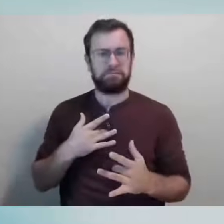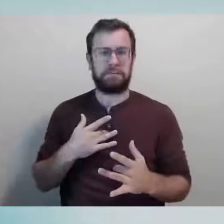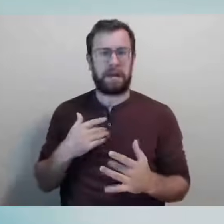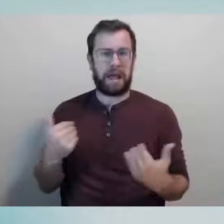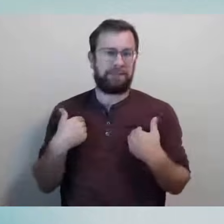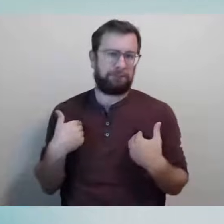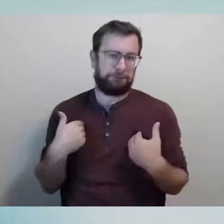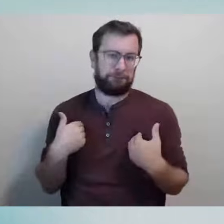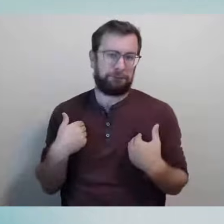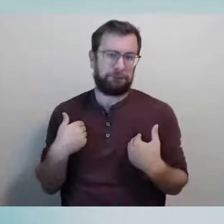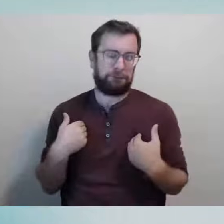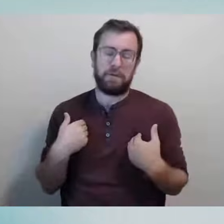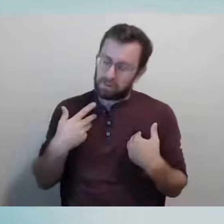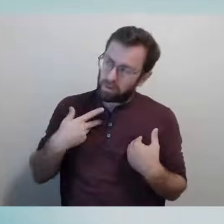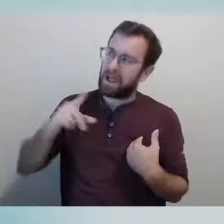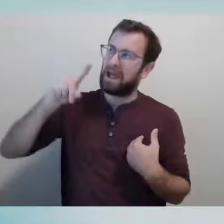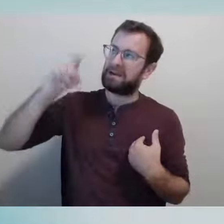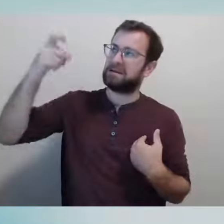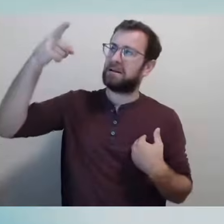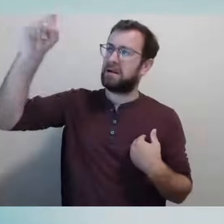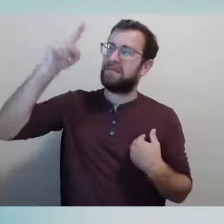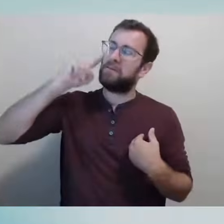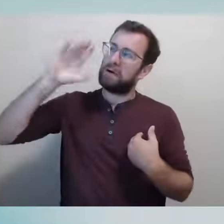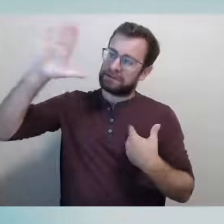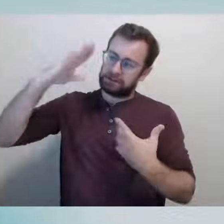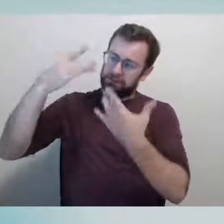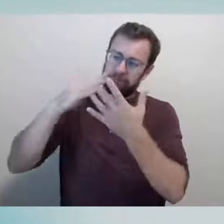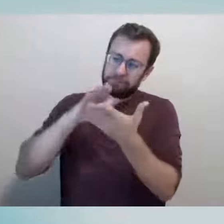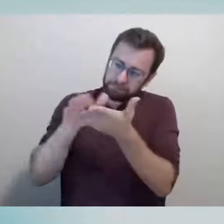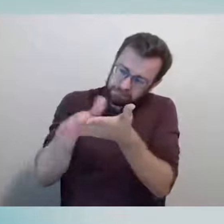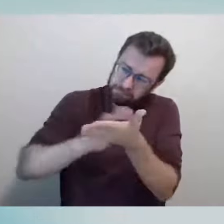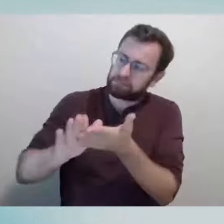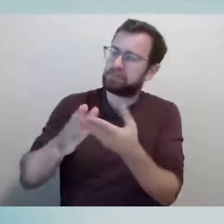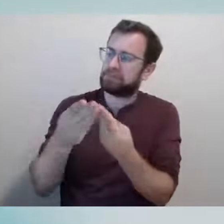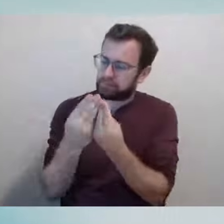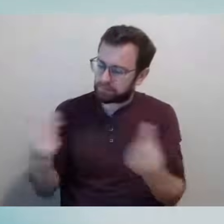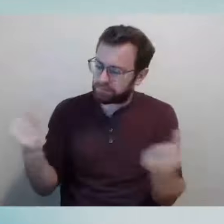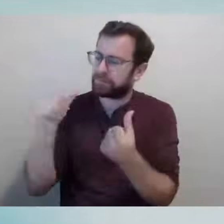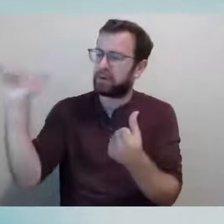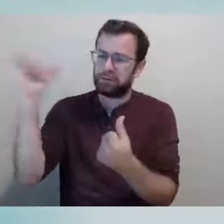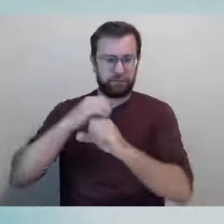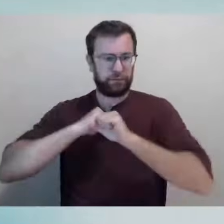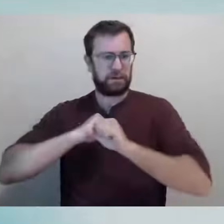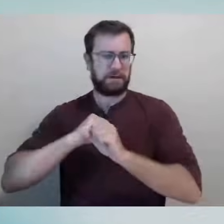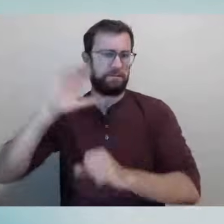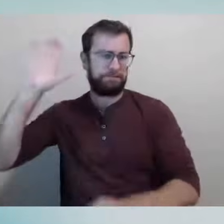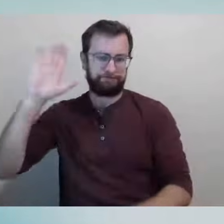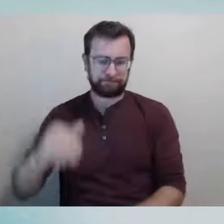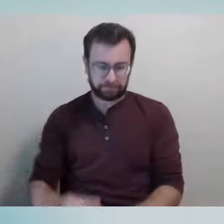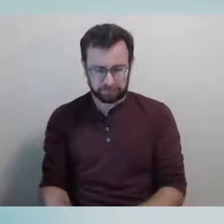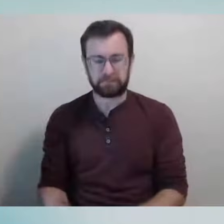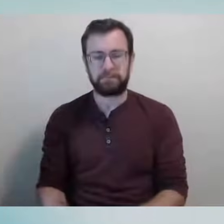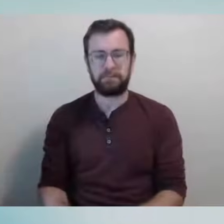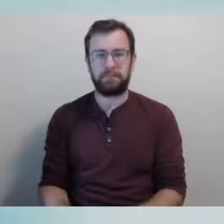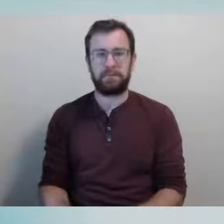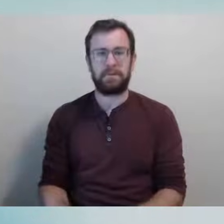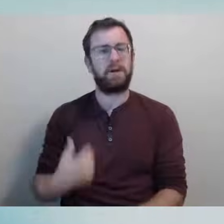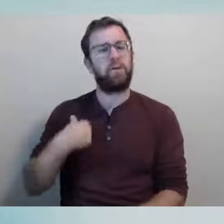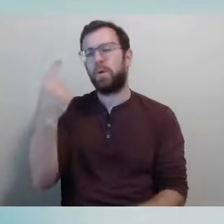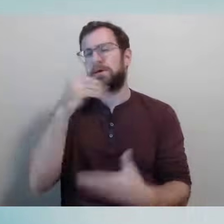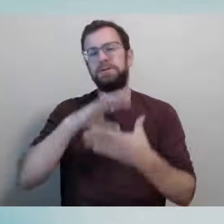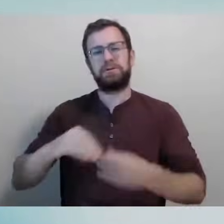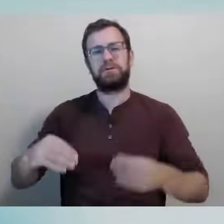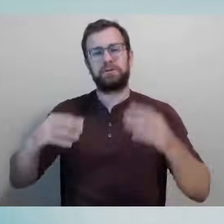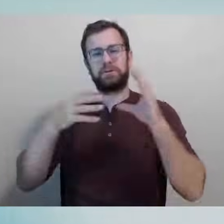His relief and protection. Allahumma ameen. Ayyul Ahbab, there's a story of a young sister who accepted Islam in